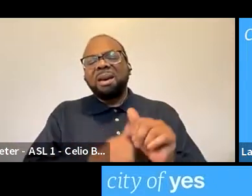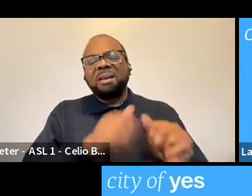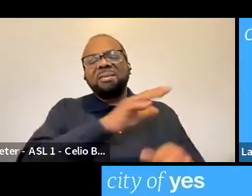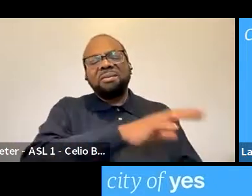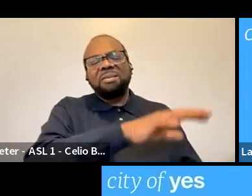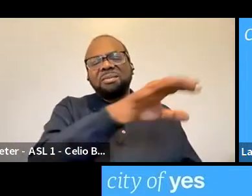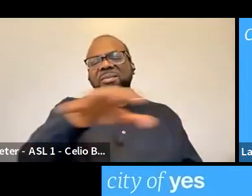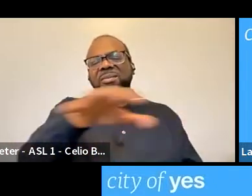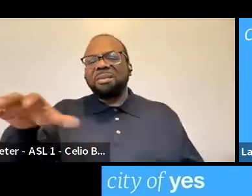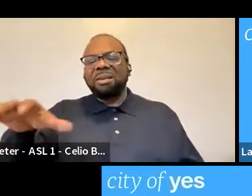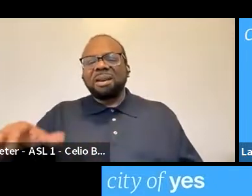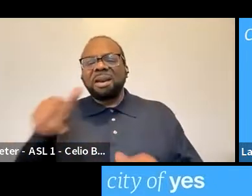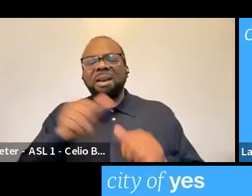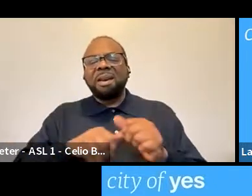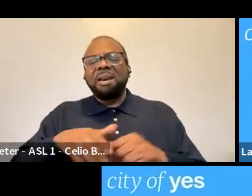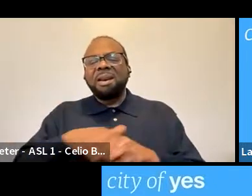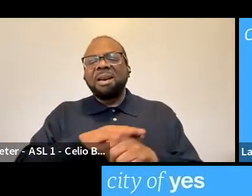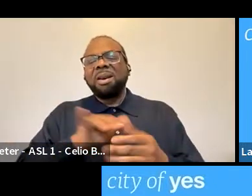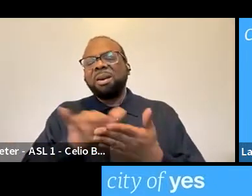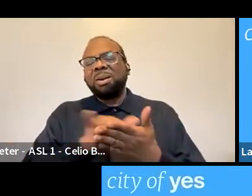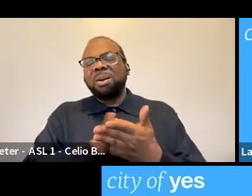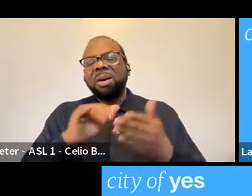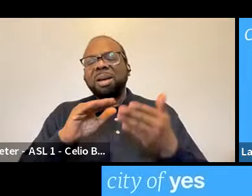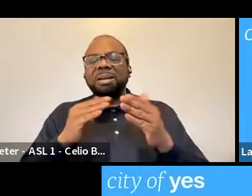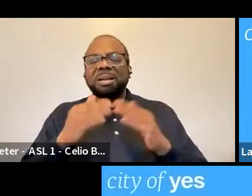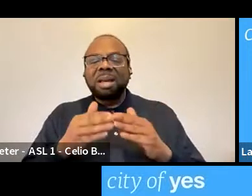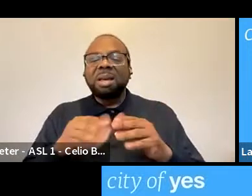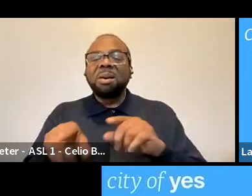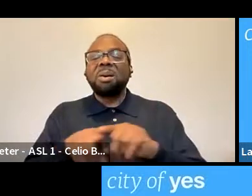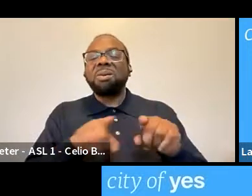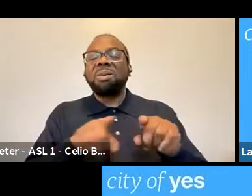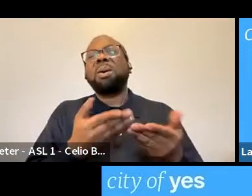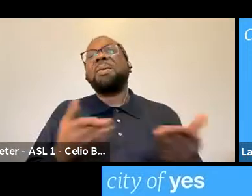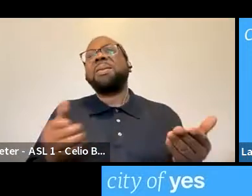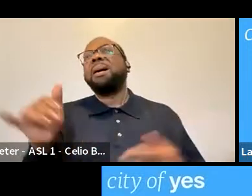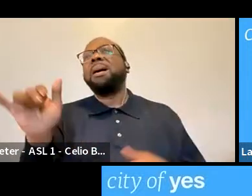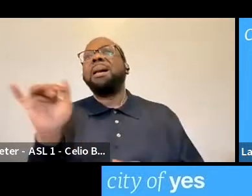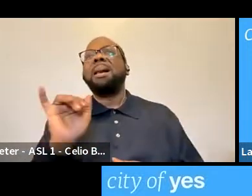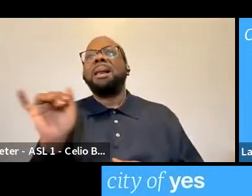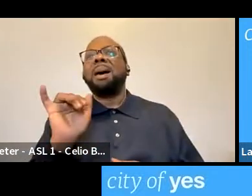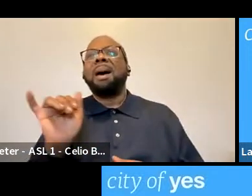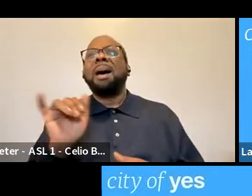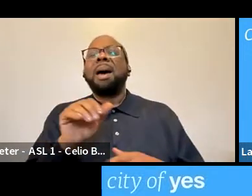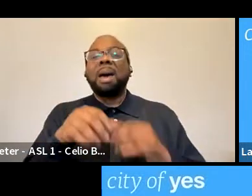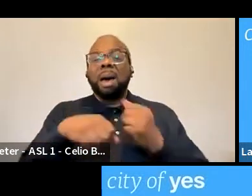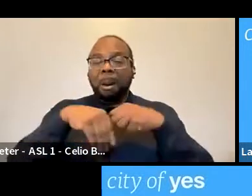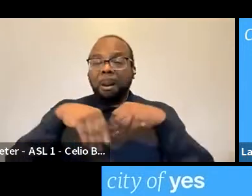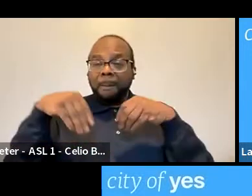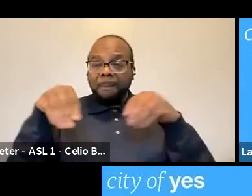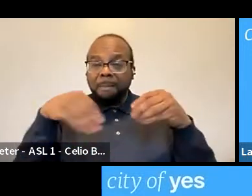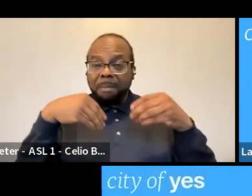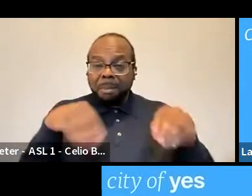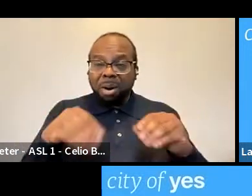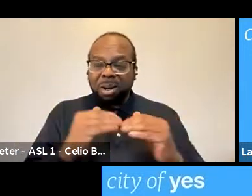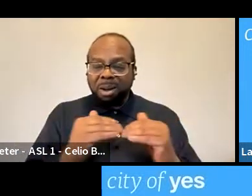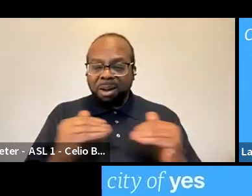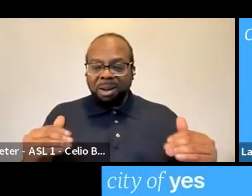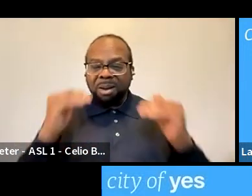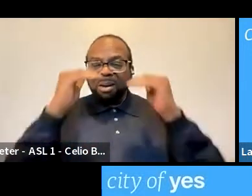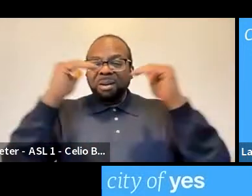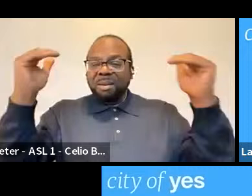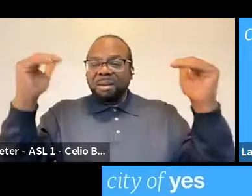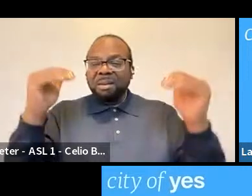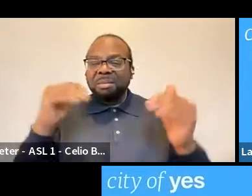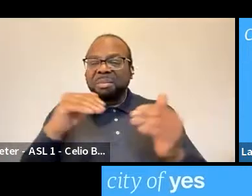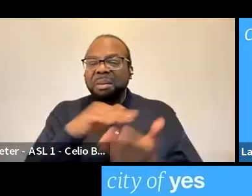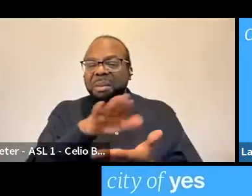in New York City, and that incorporates things like market status, know, high market, low market in